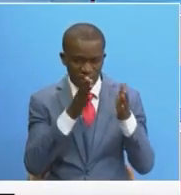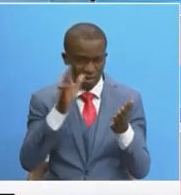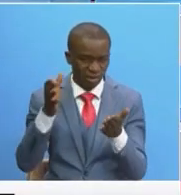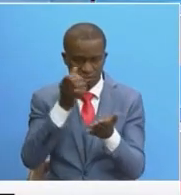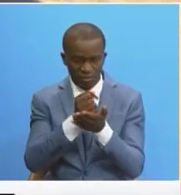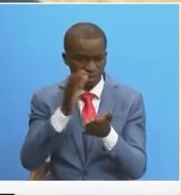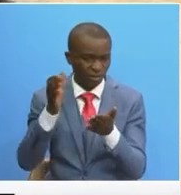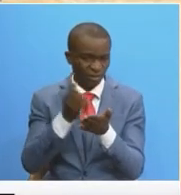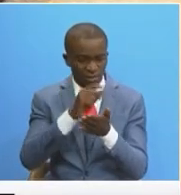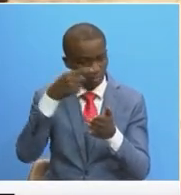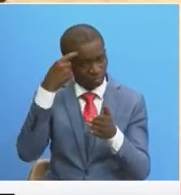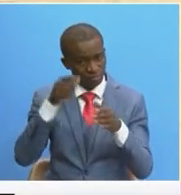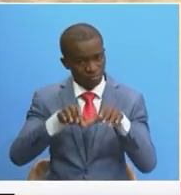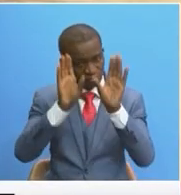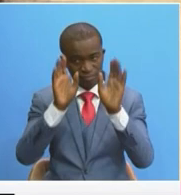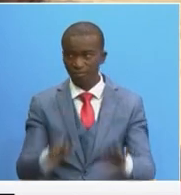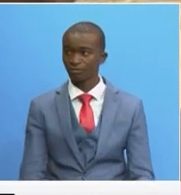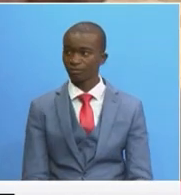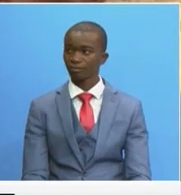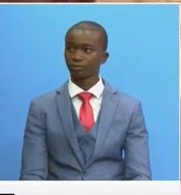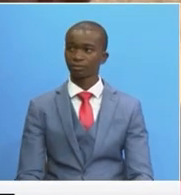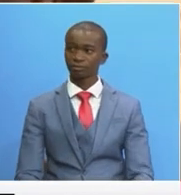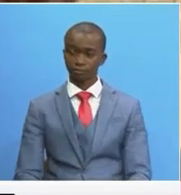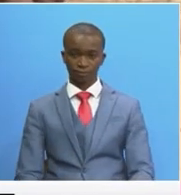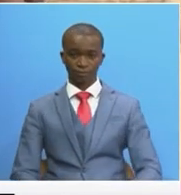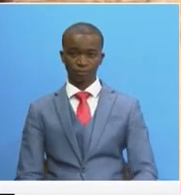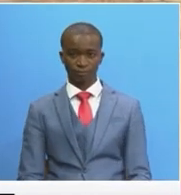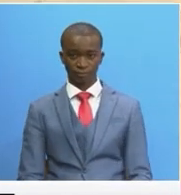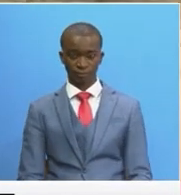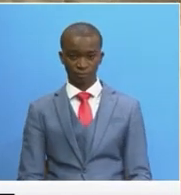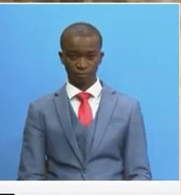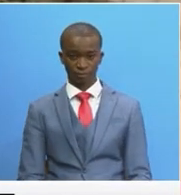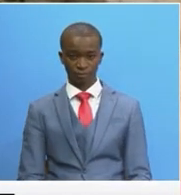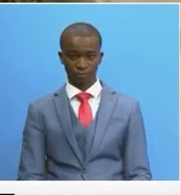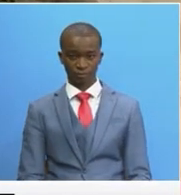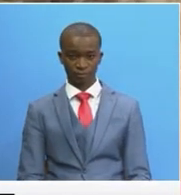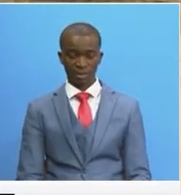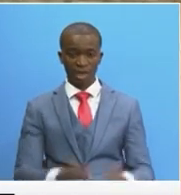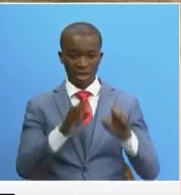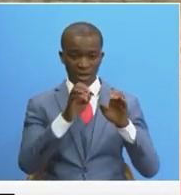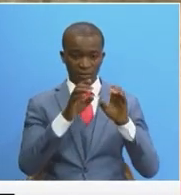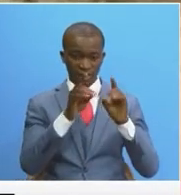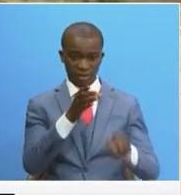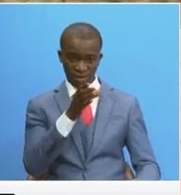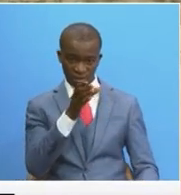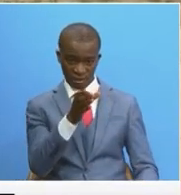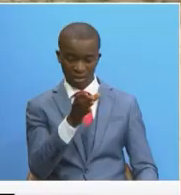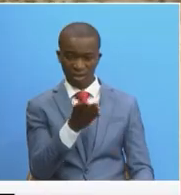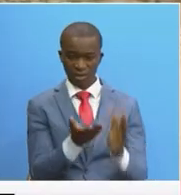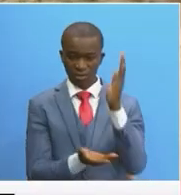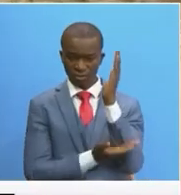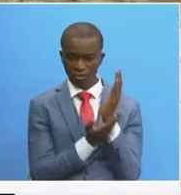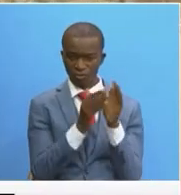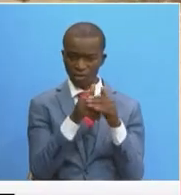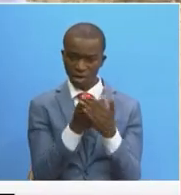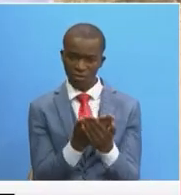following report. They are an important resource in driving the country's education sector. These are teachers